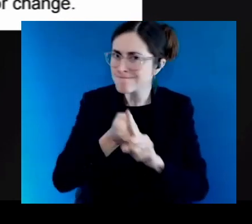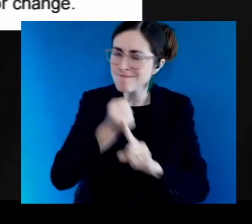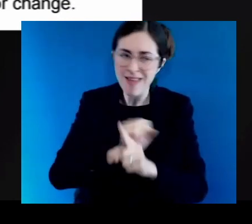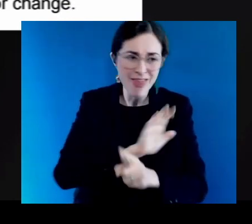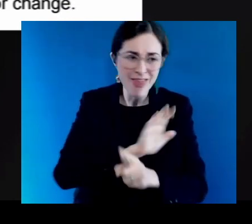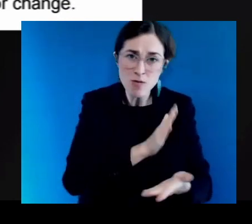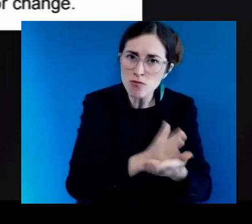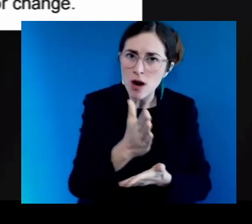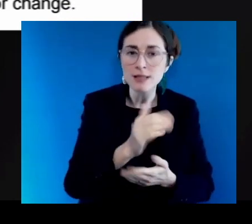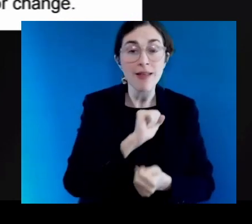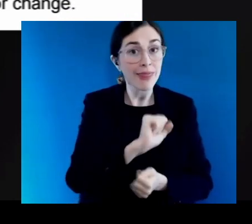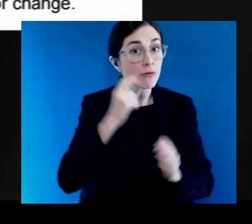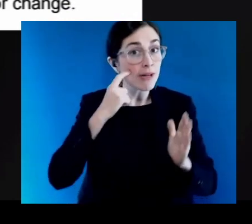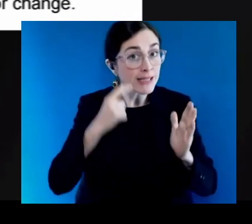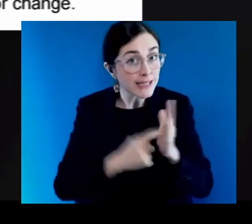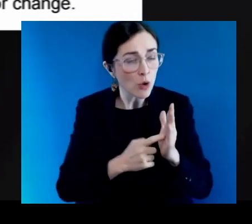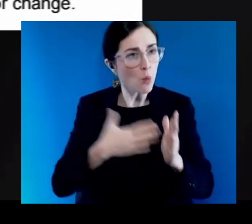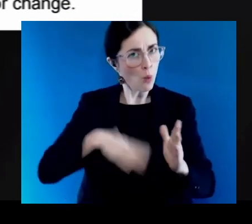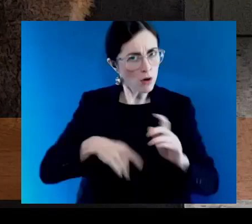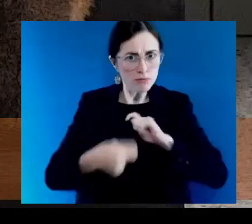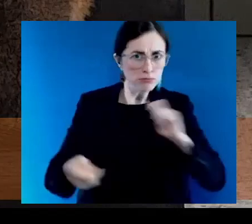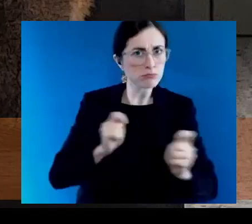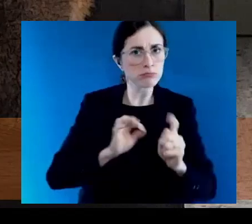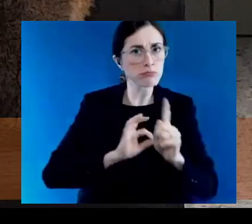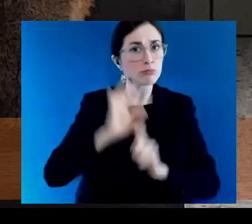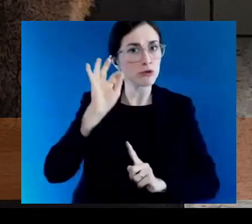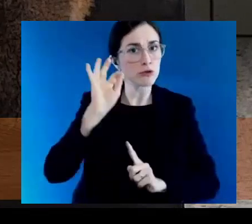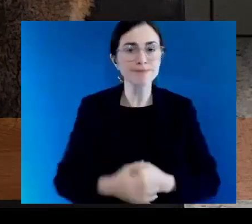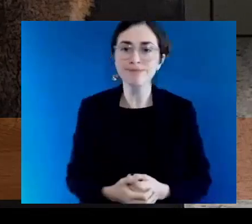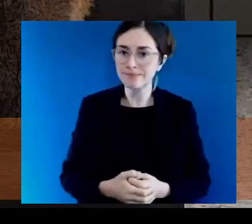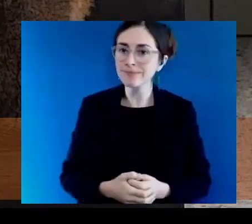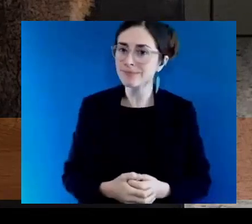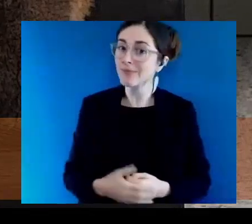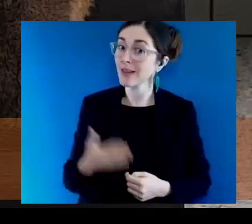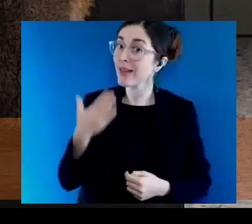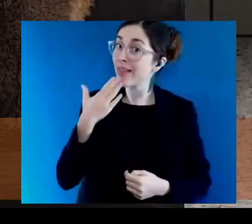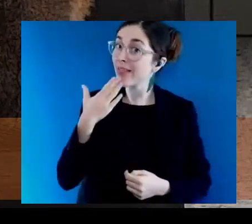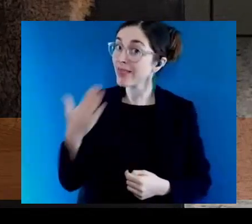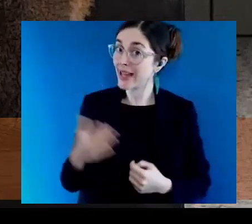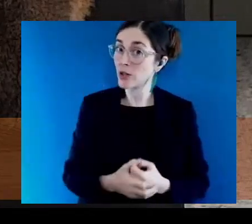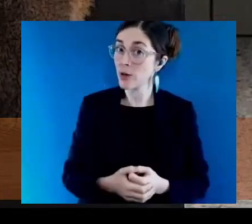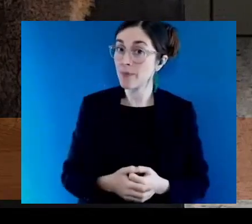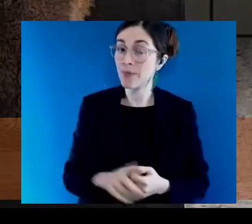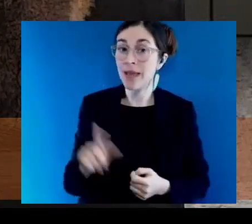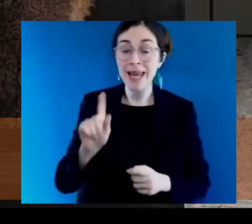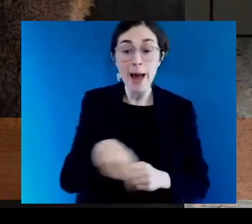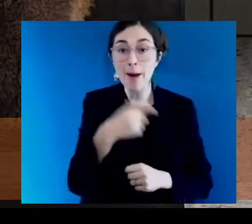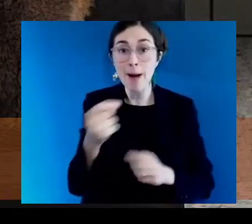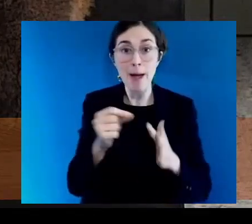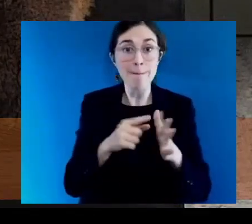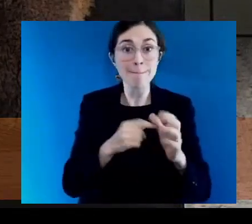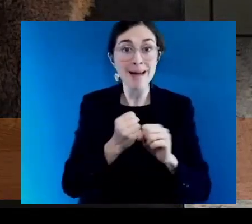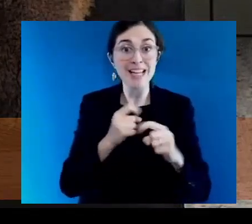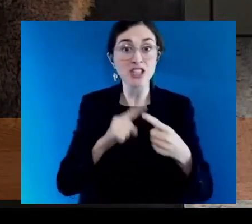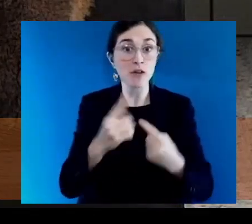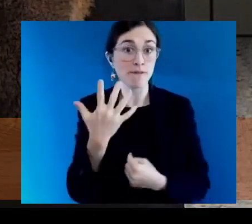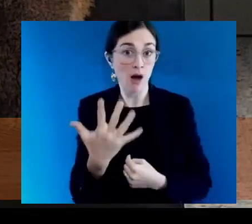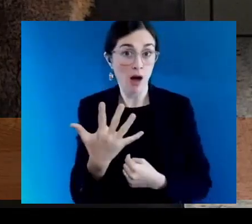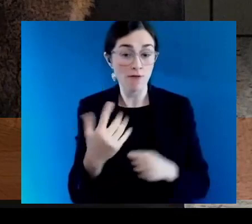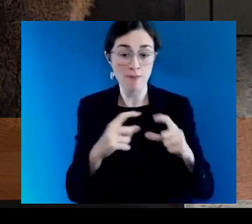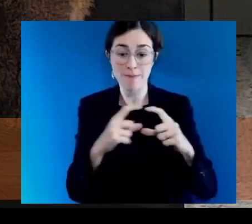recognition and for change. Thank you. Can I invite you to turn to page 5 and paragraph 21?